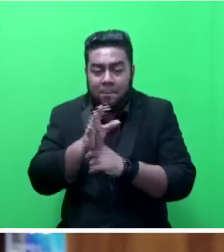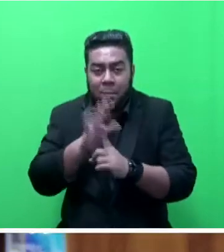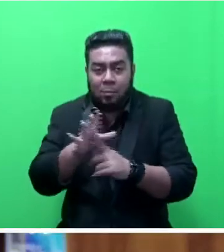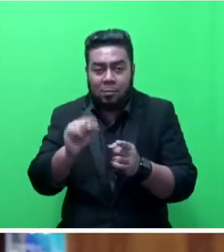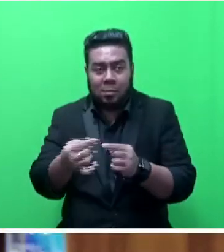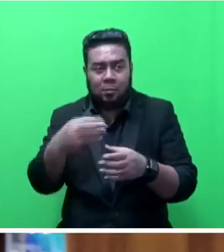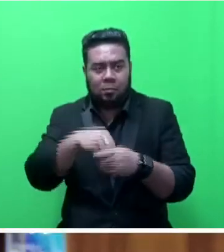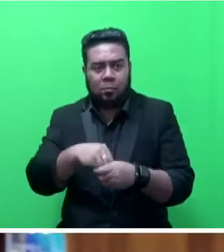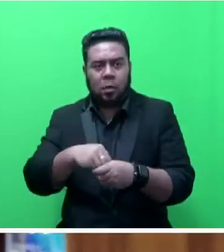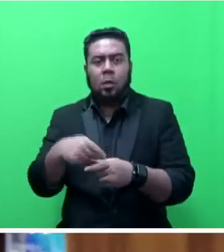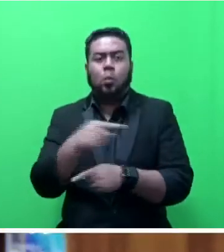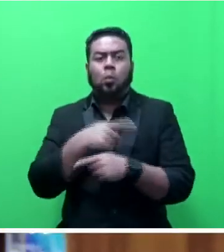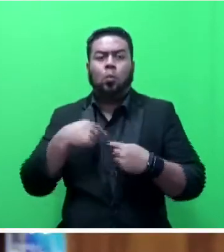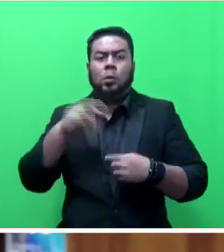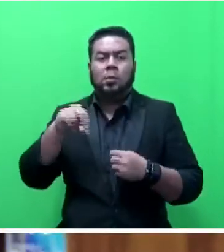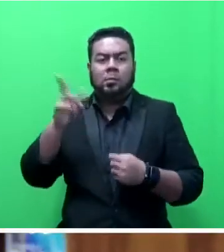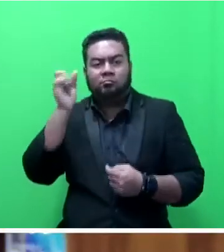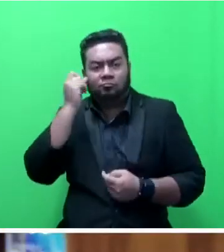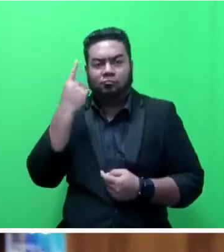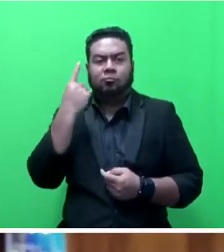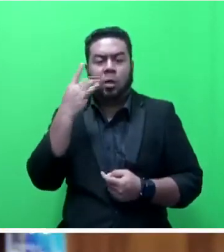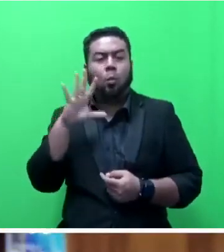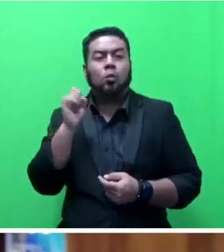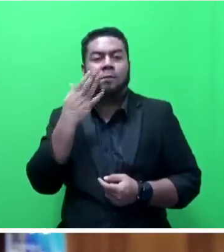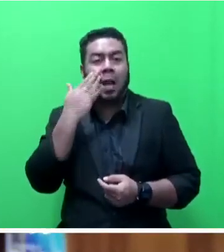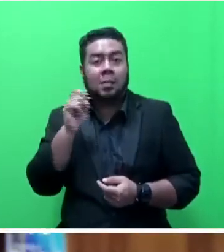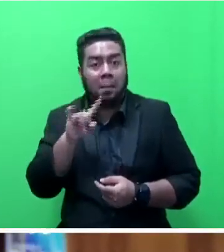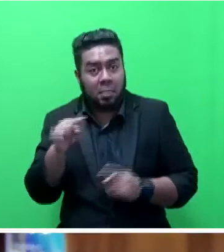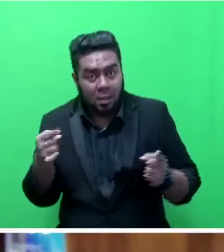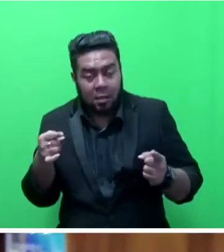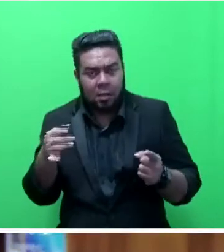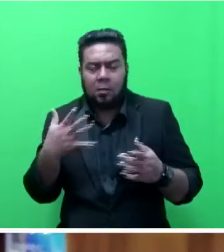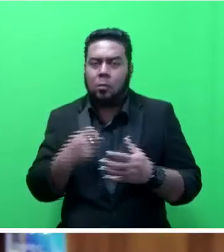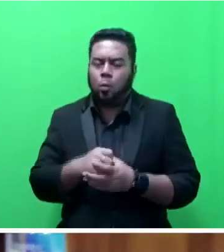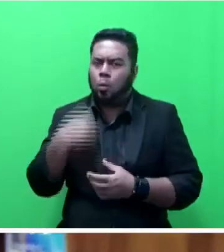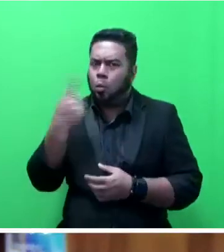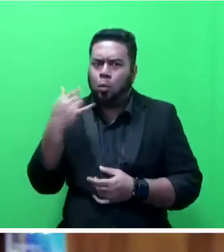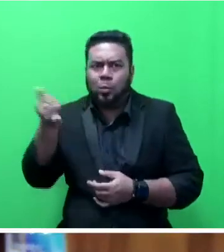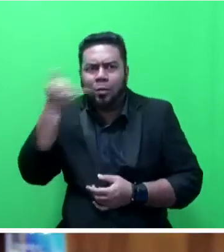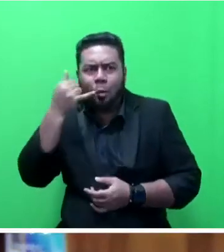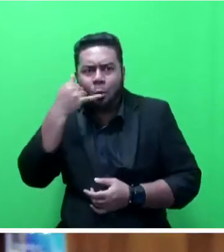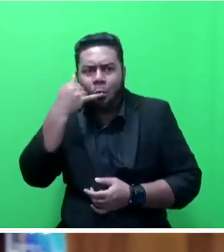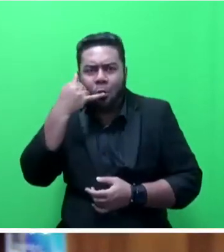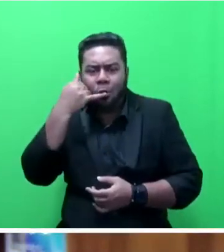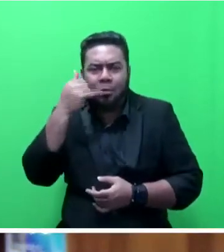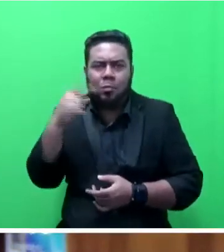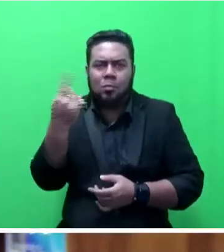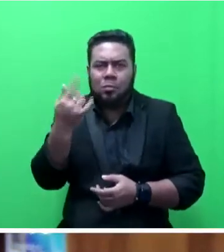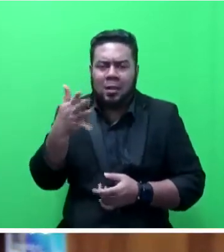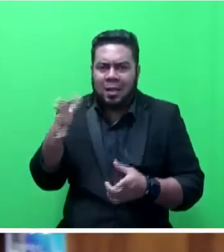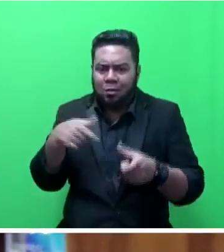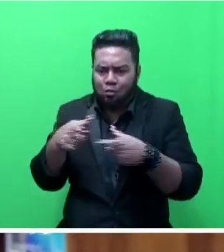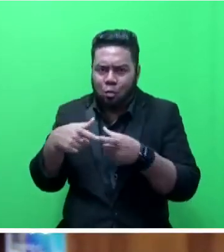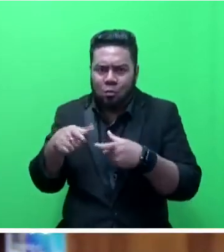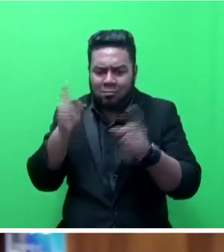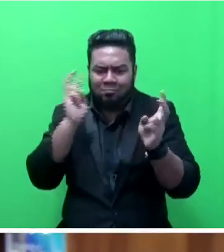or symptoms that we need to keep a lookout in case we find something, immediately whom to call, and how do we continue the